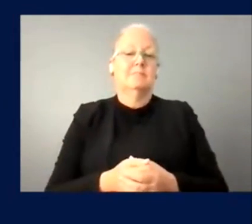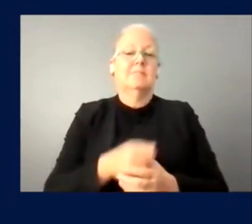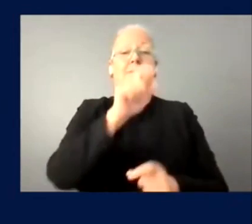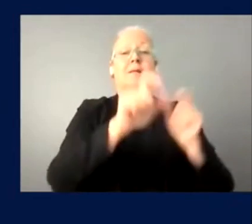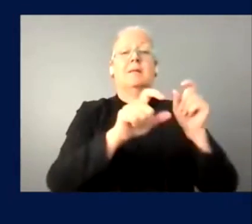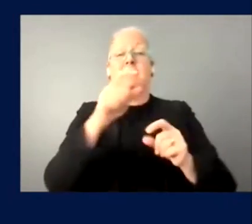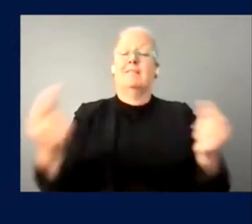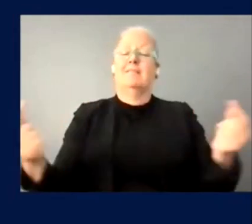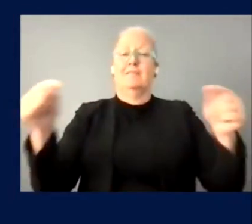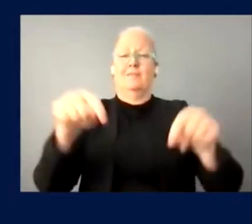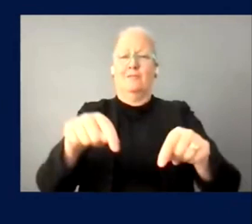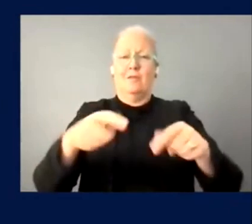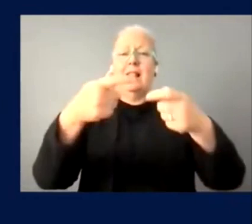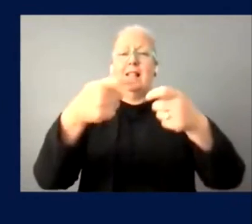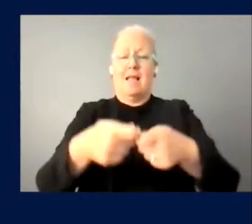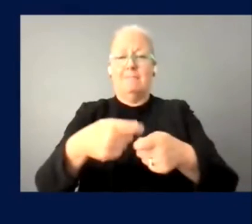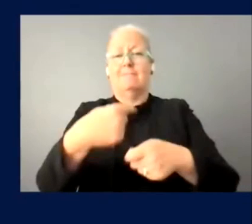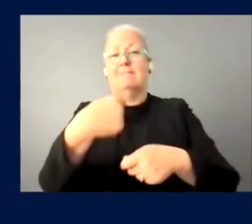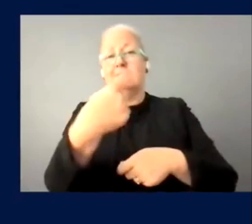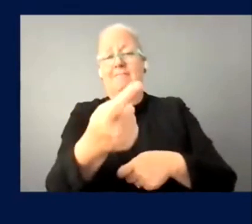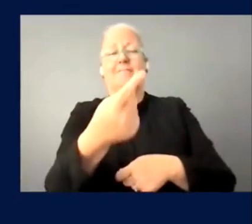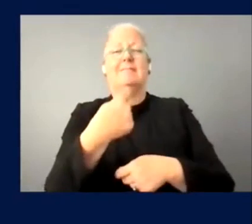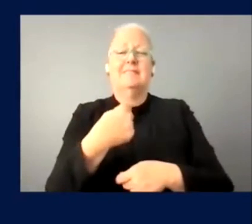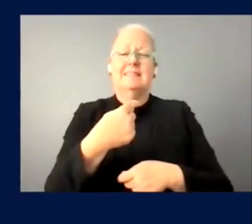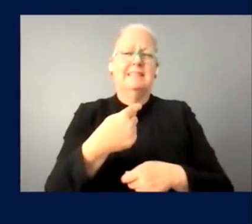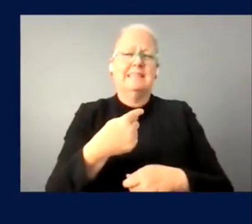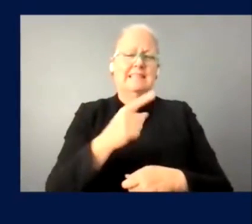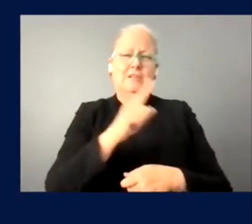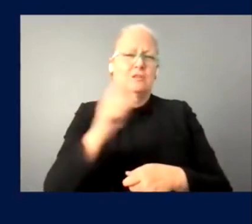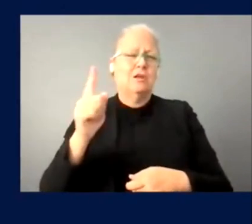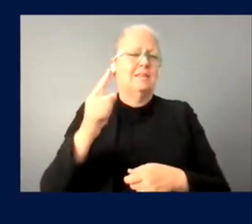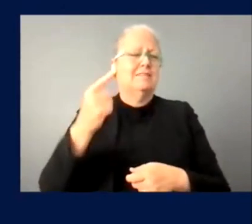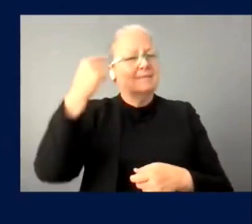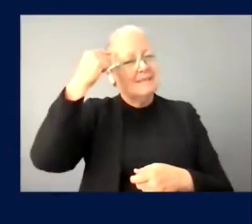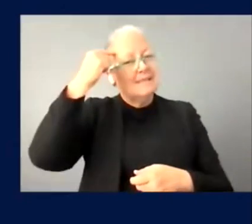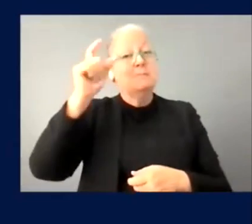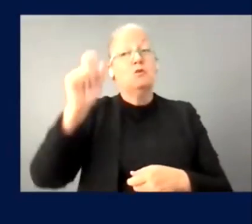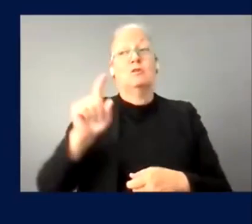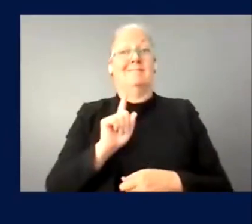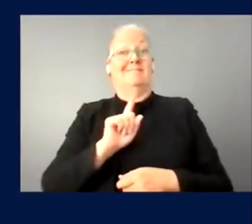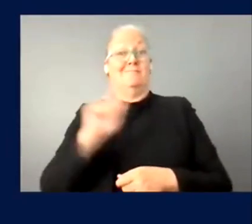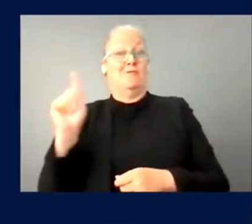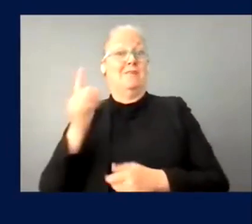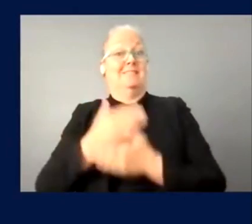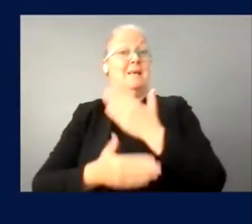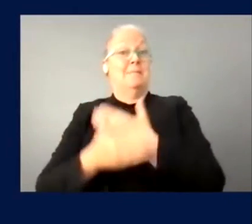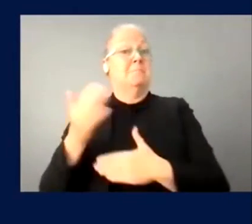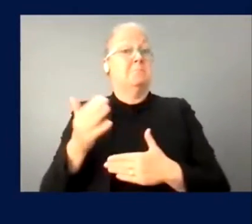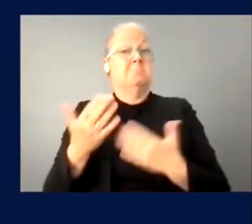from you, it's very, very unlikely that it will be somebody that's not disabled that's using it.